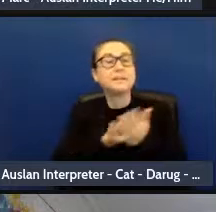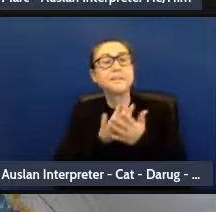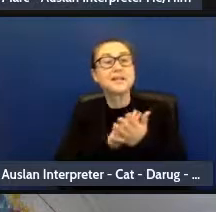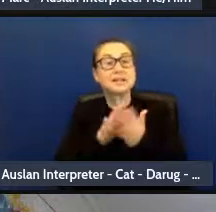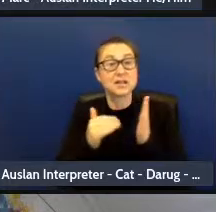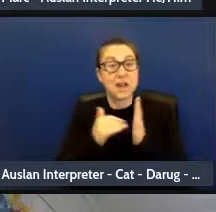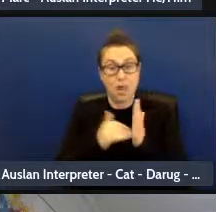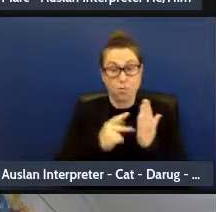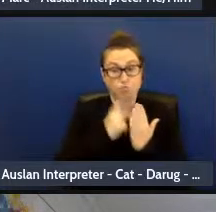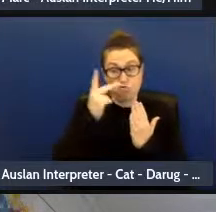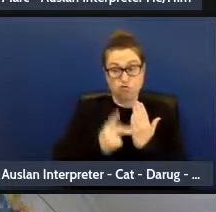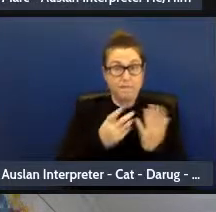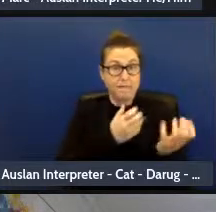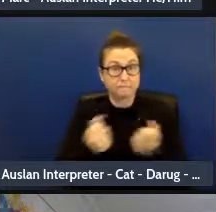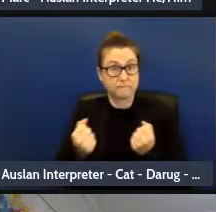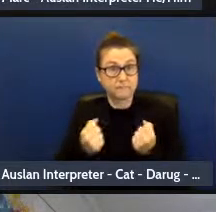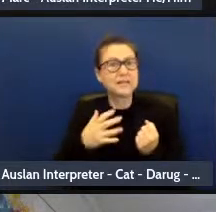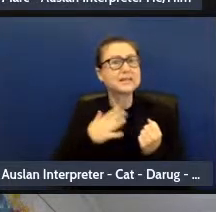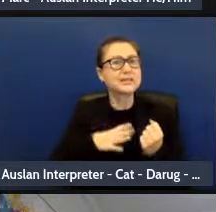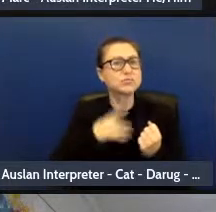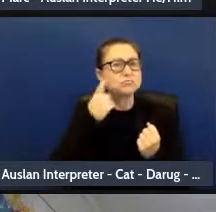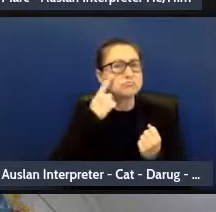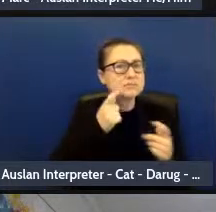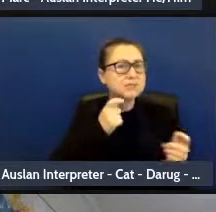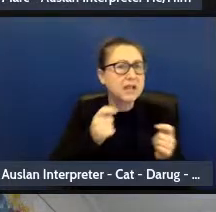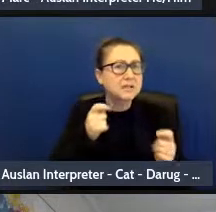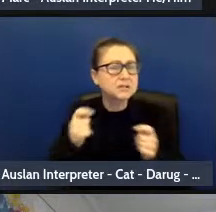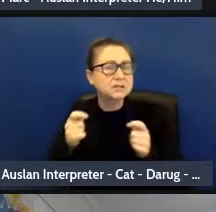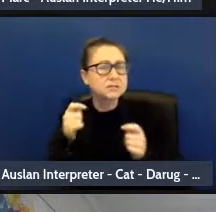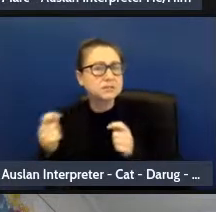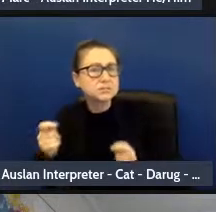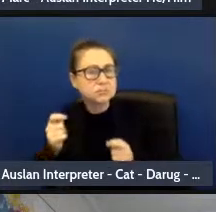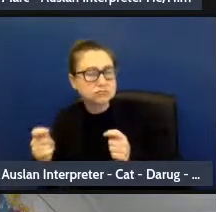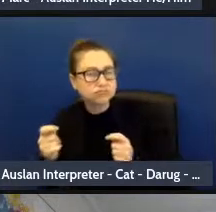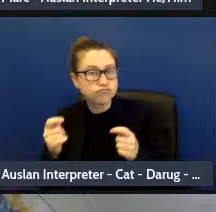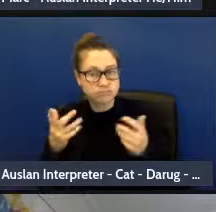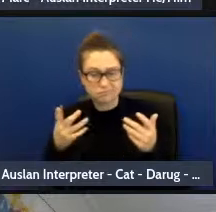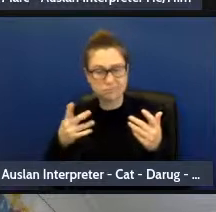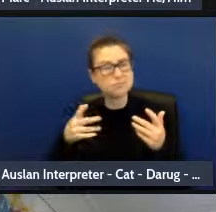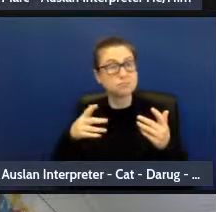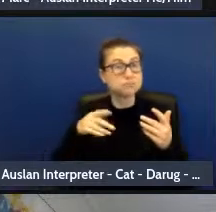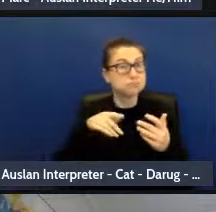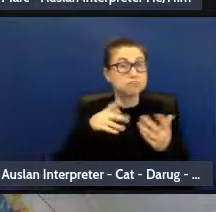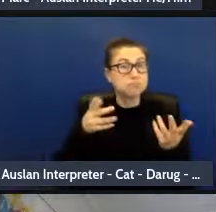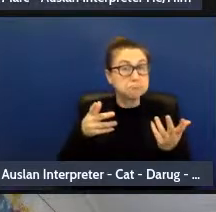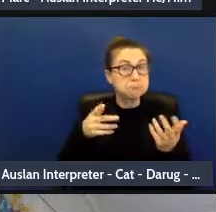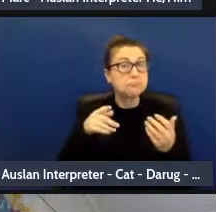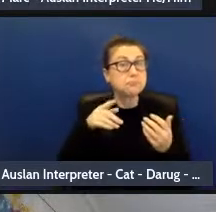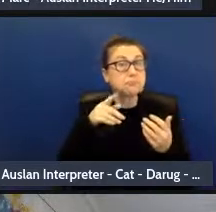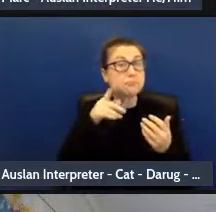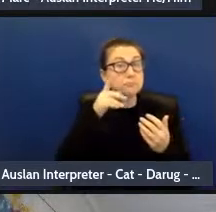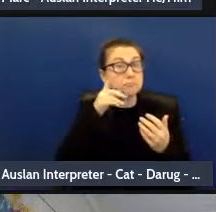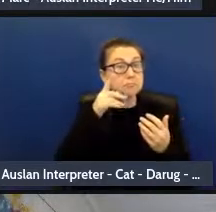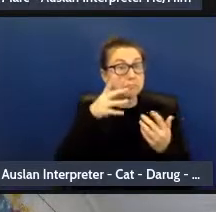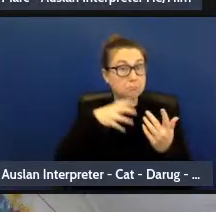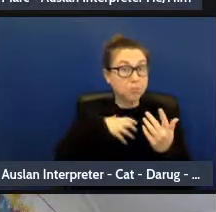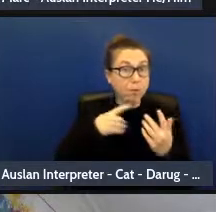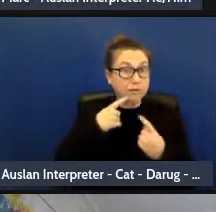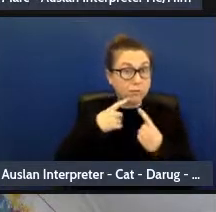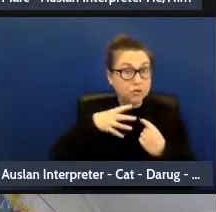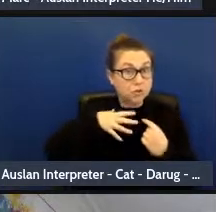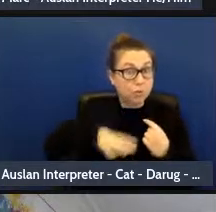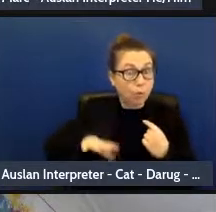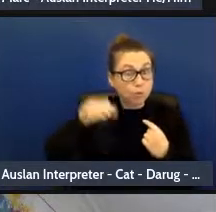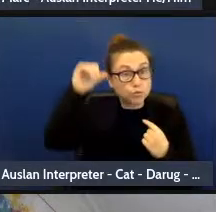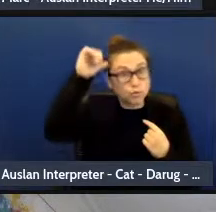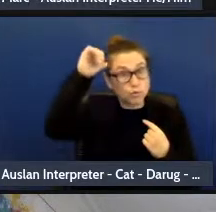these programs through a study that you can find further info on